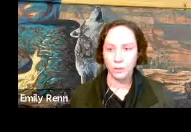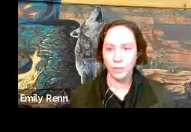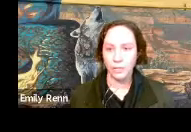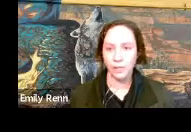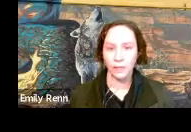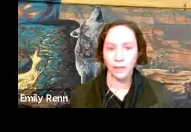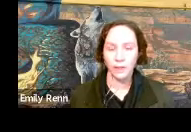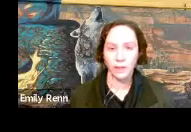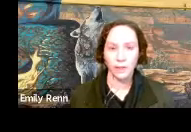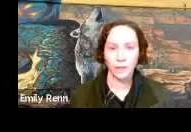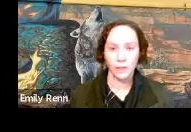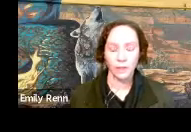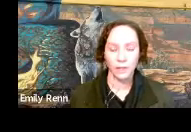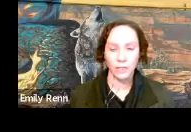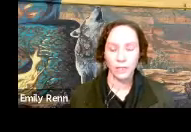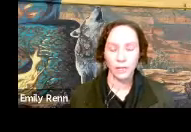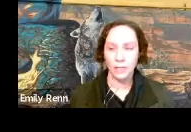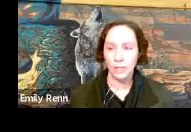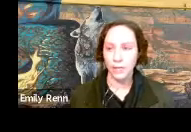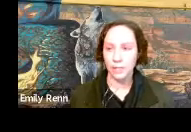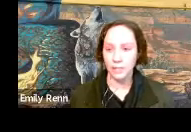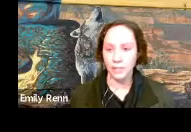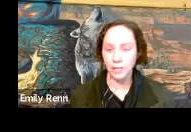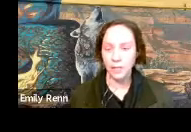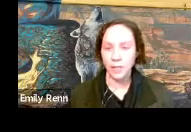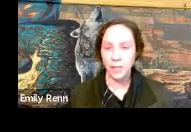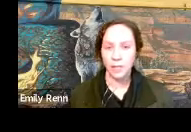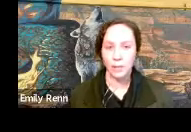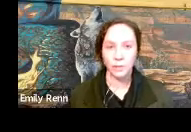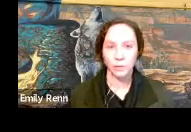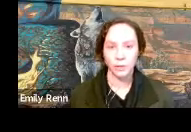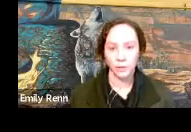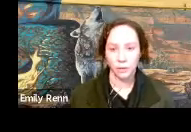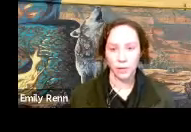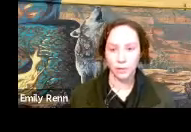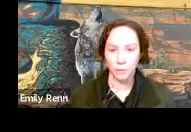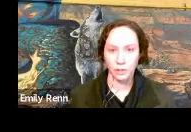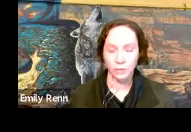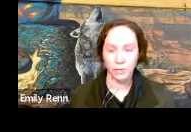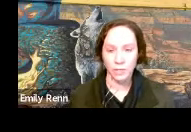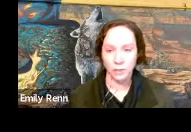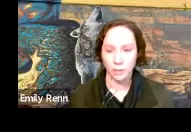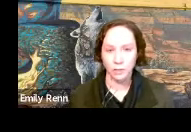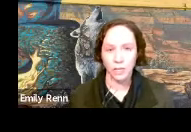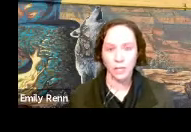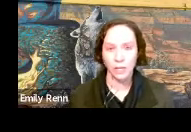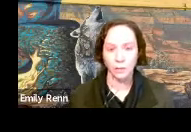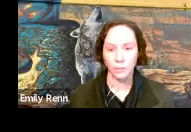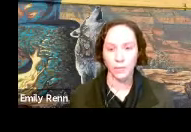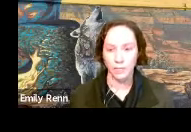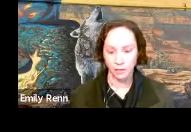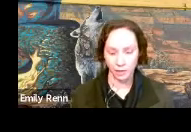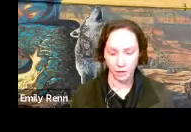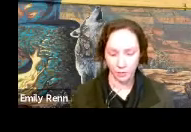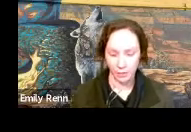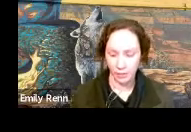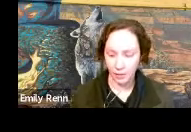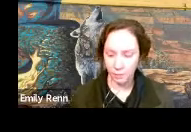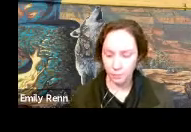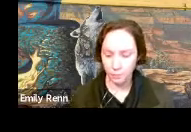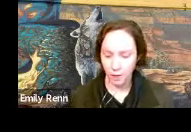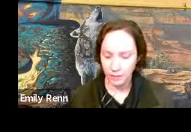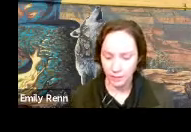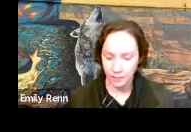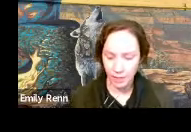on March 29th, 1998. So we're now about 23 years into the